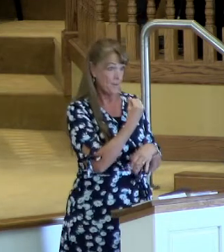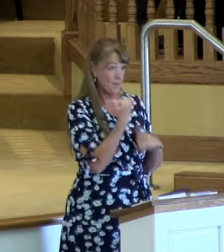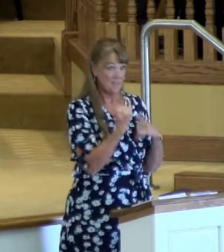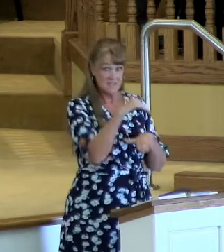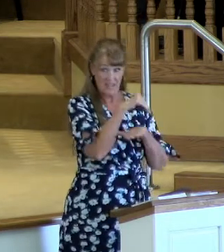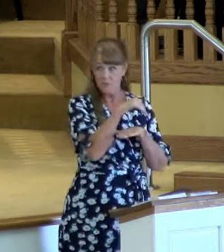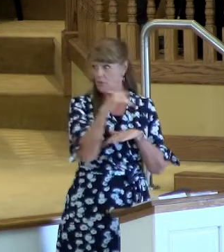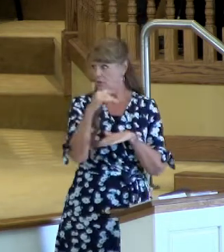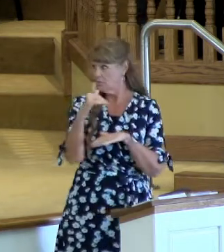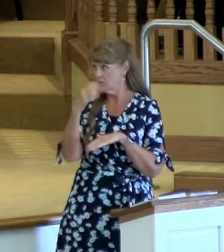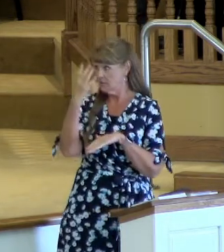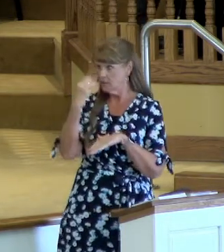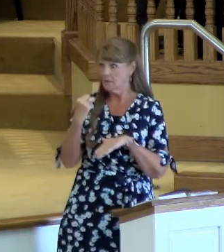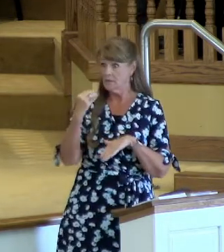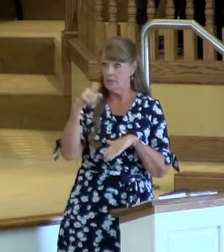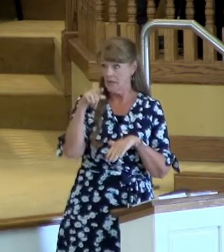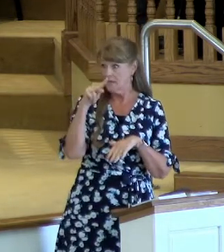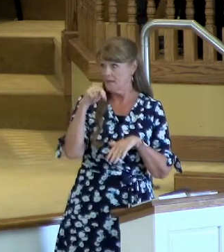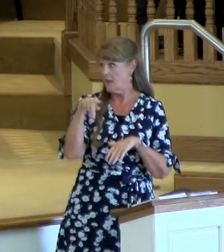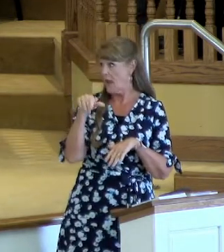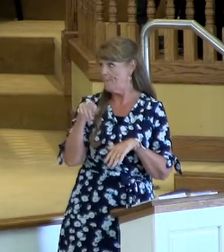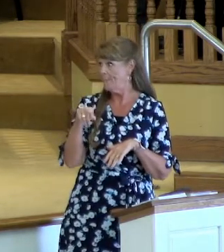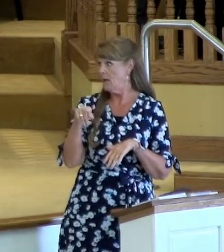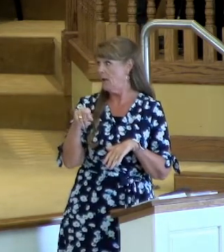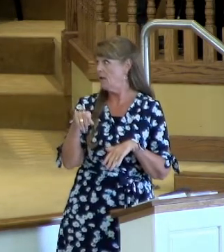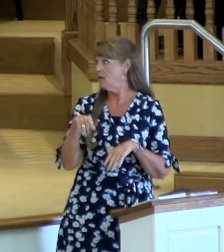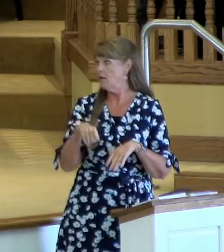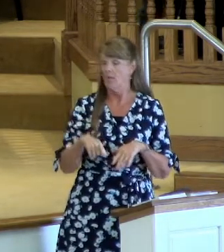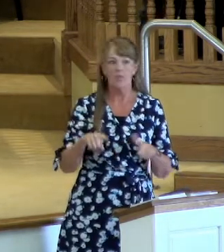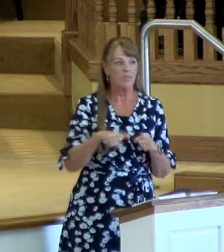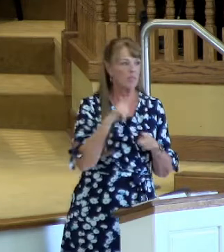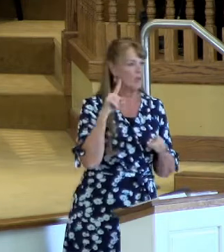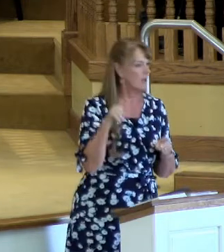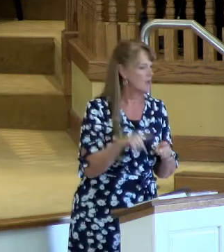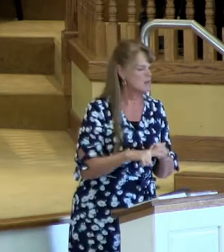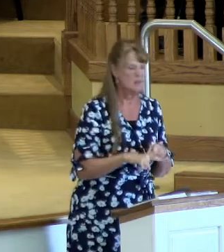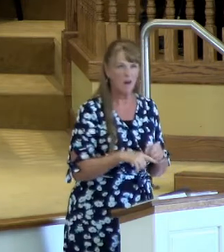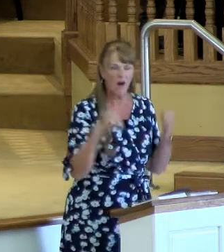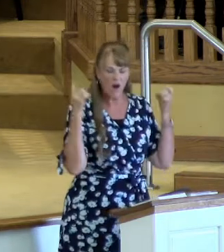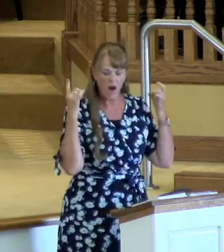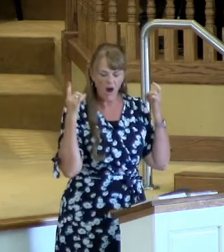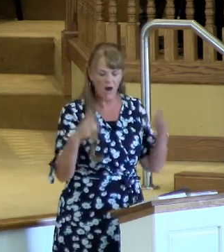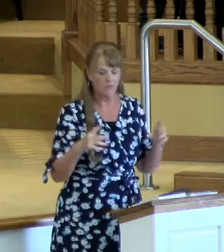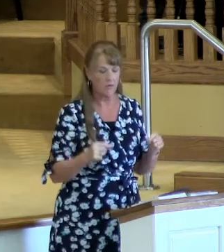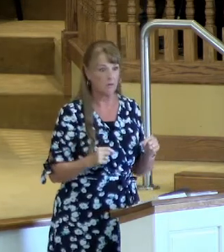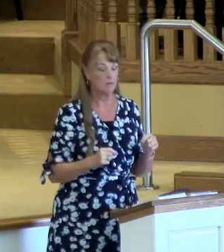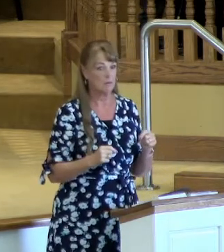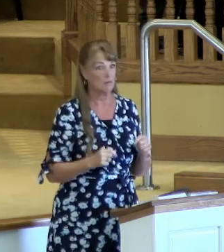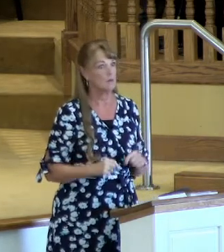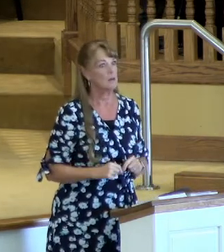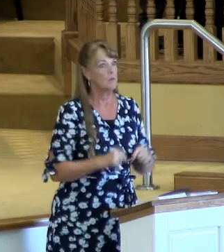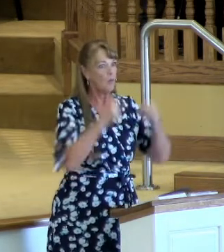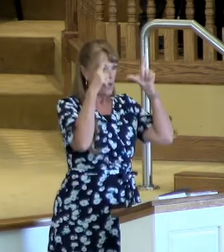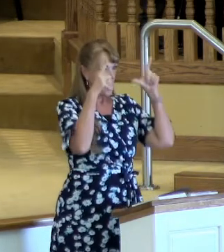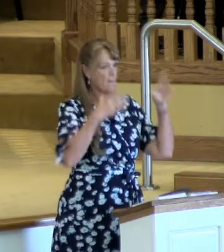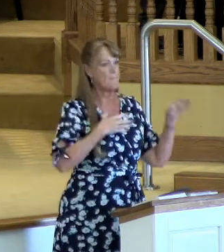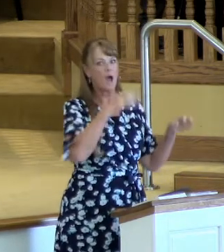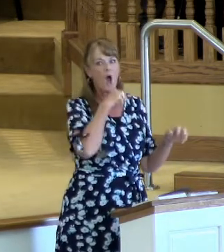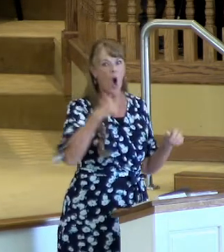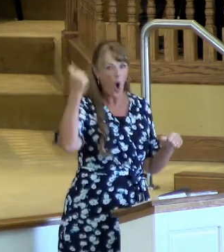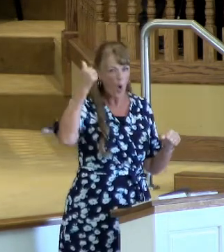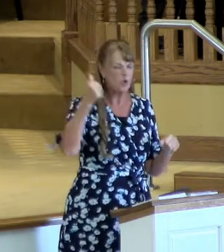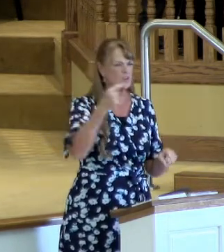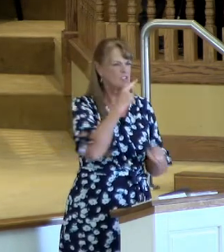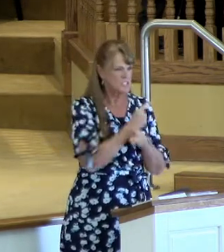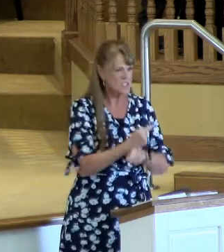afternoon? I know I got mine, but then it was rudely interrupted by my oldest sister, who came to my room